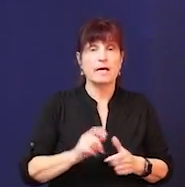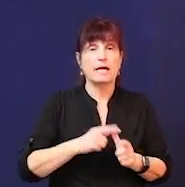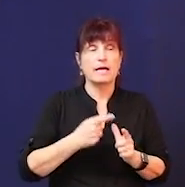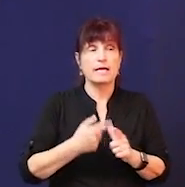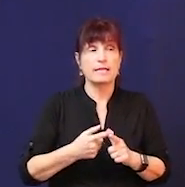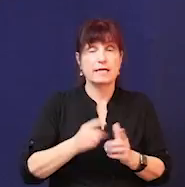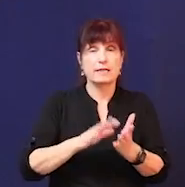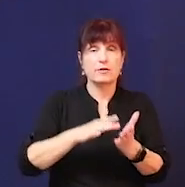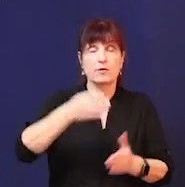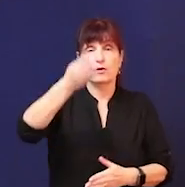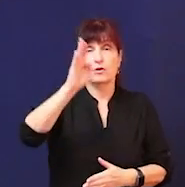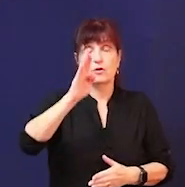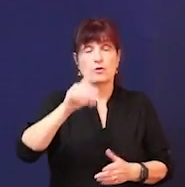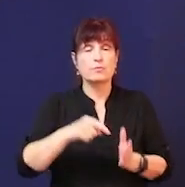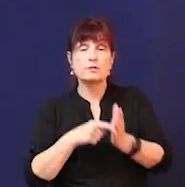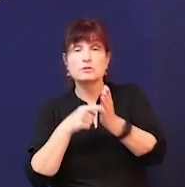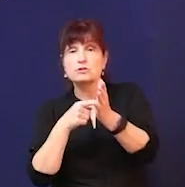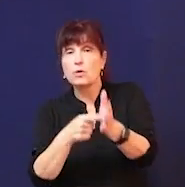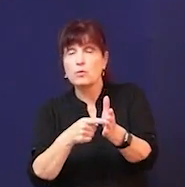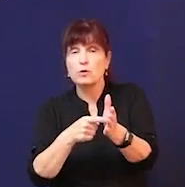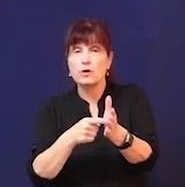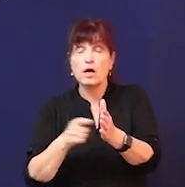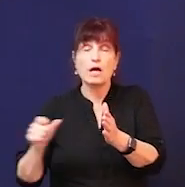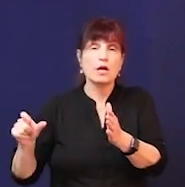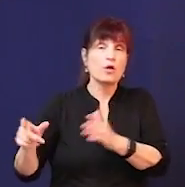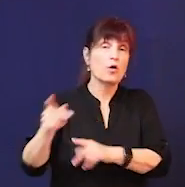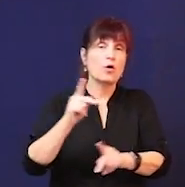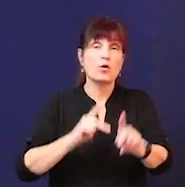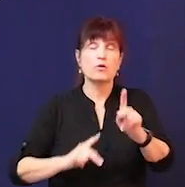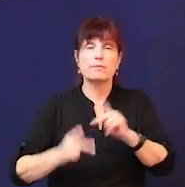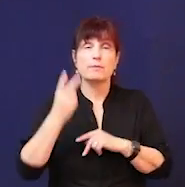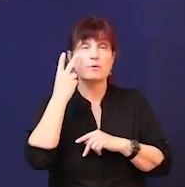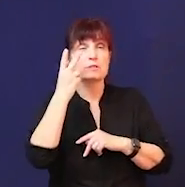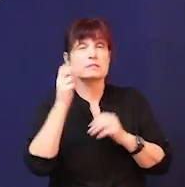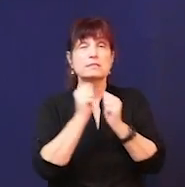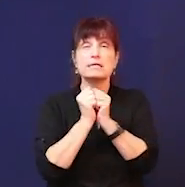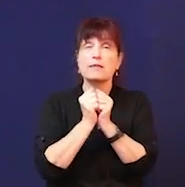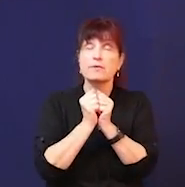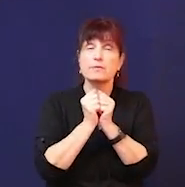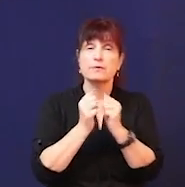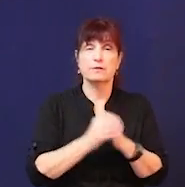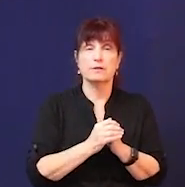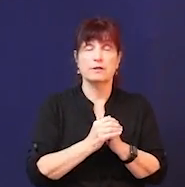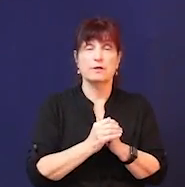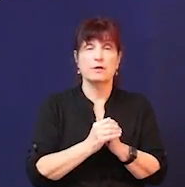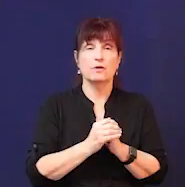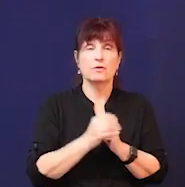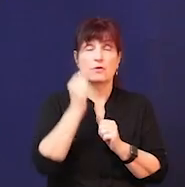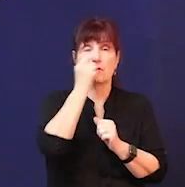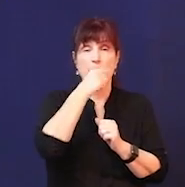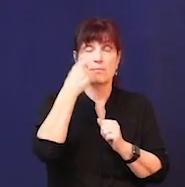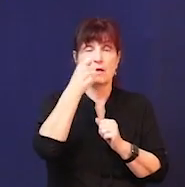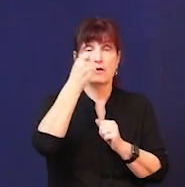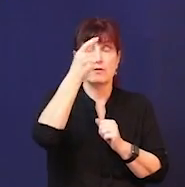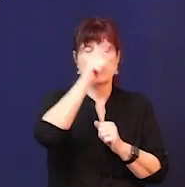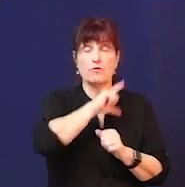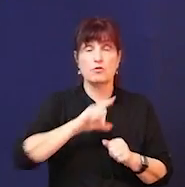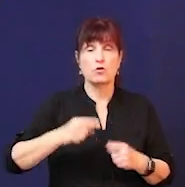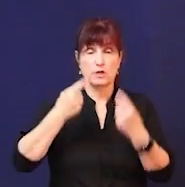of the Lord shall be revealed, and all the people shall see it together. For the mouth of the Lord has